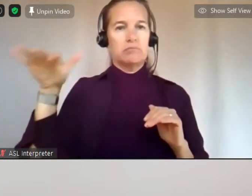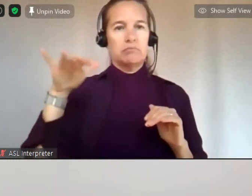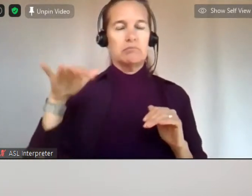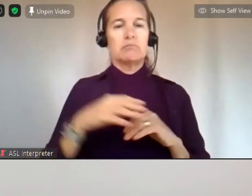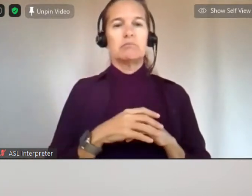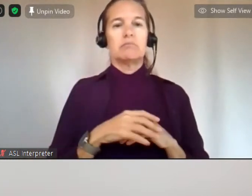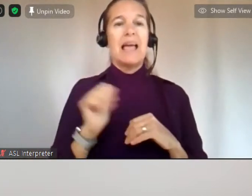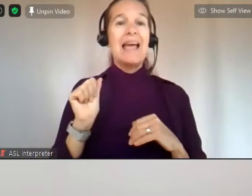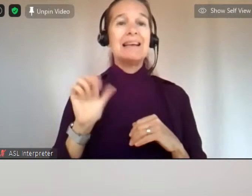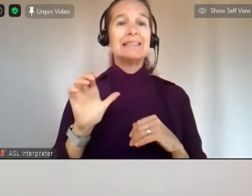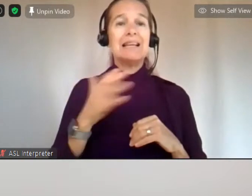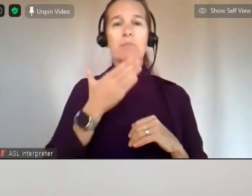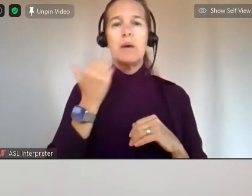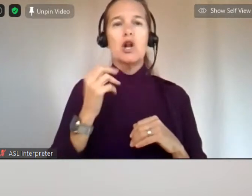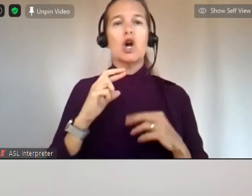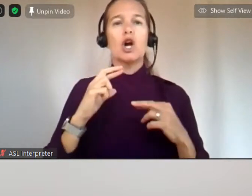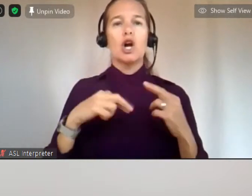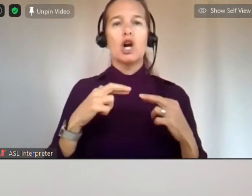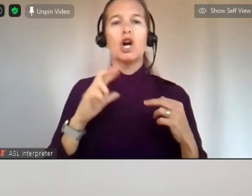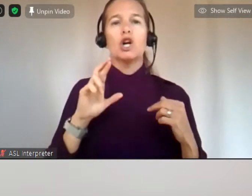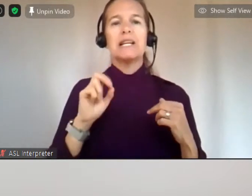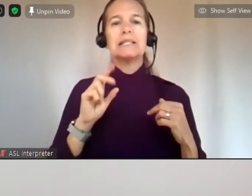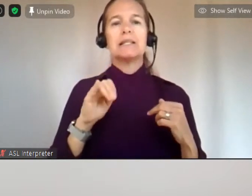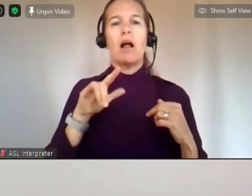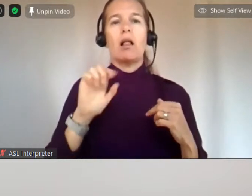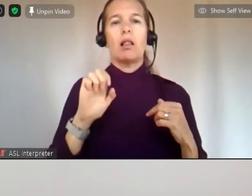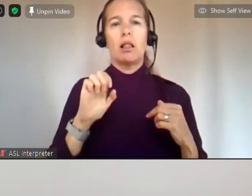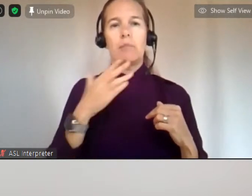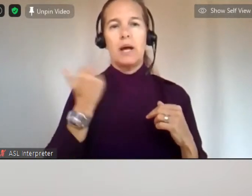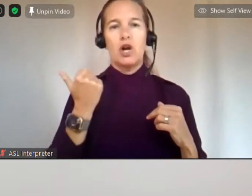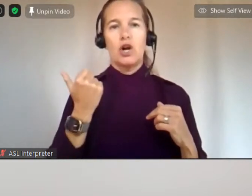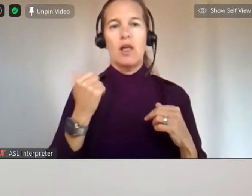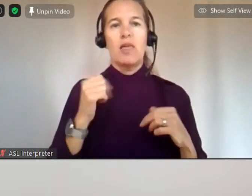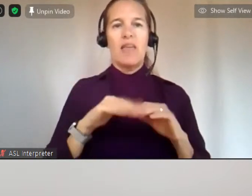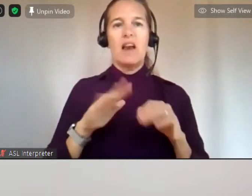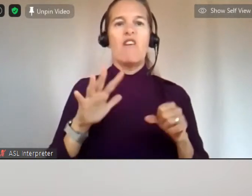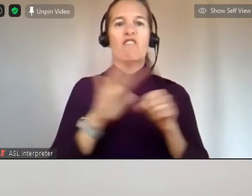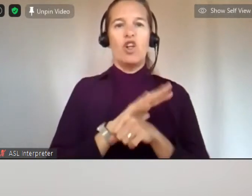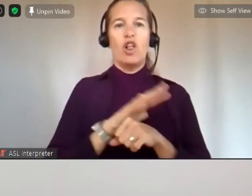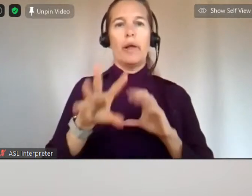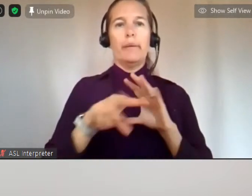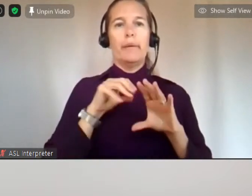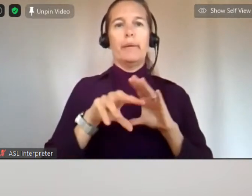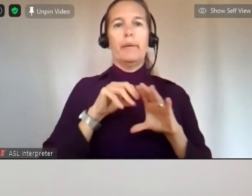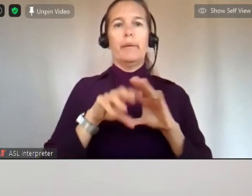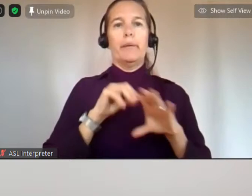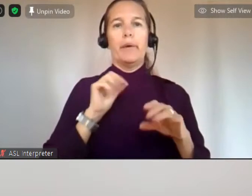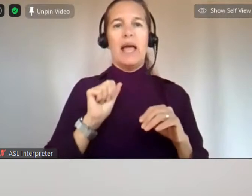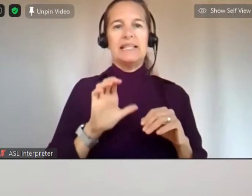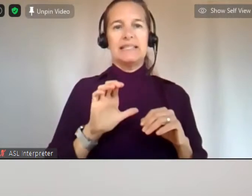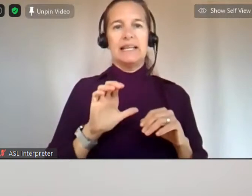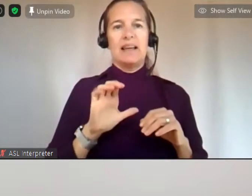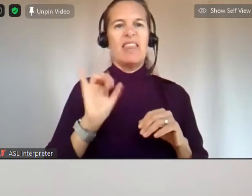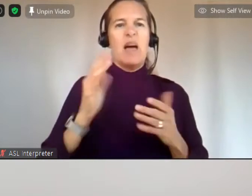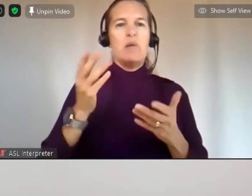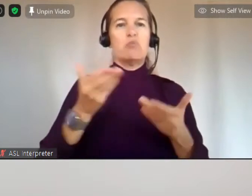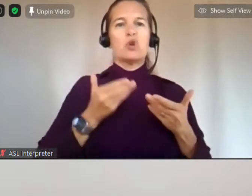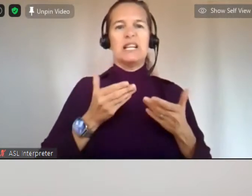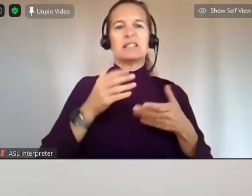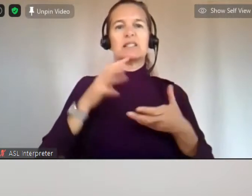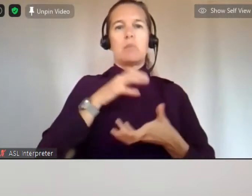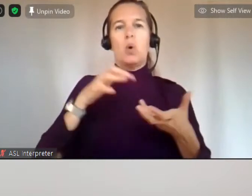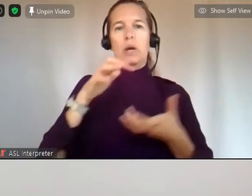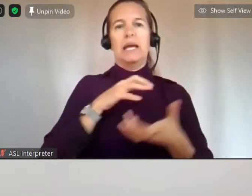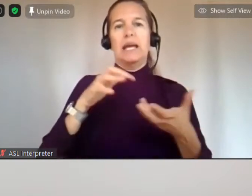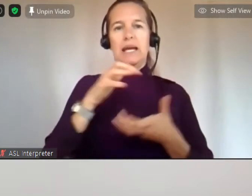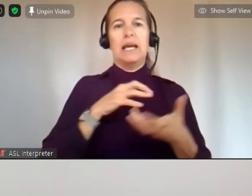is better to recycle rather than full-on air conditioning, which may make you a little cooler, but brings in the very